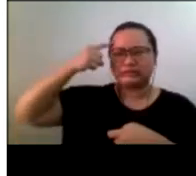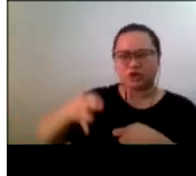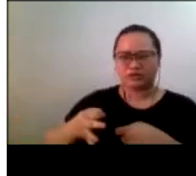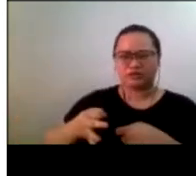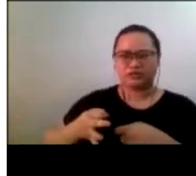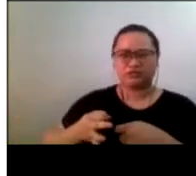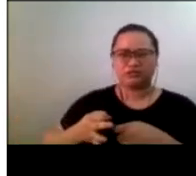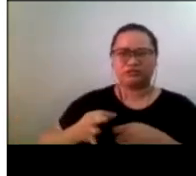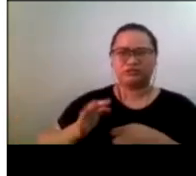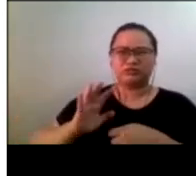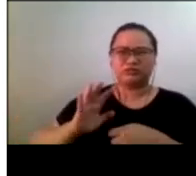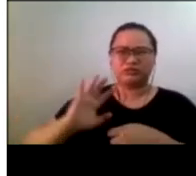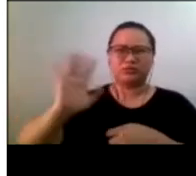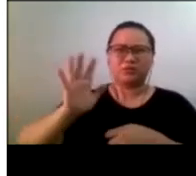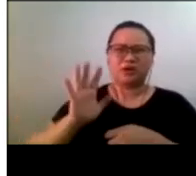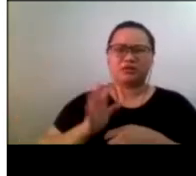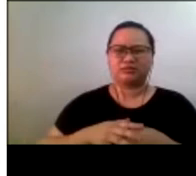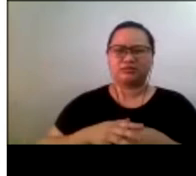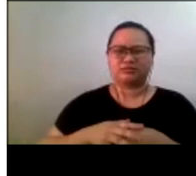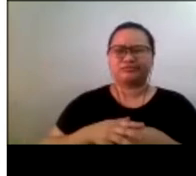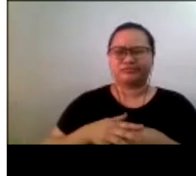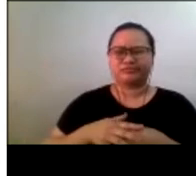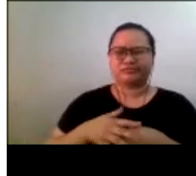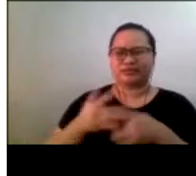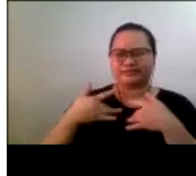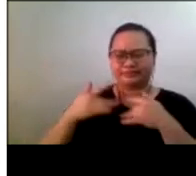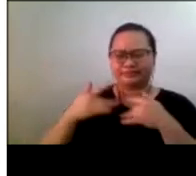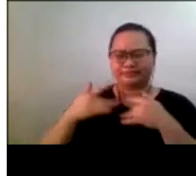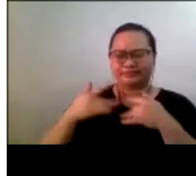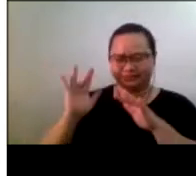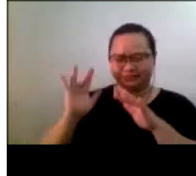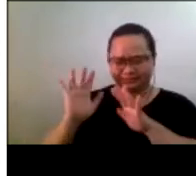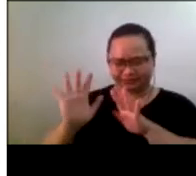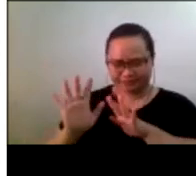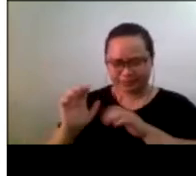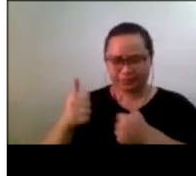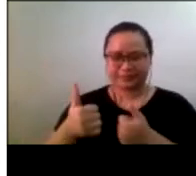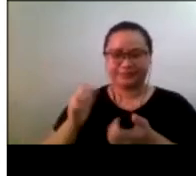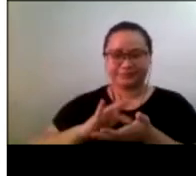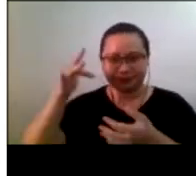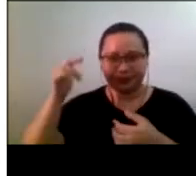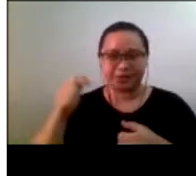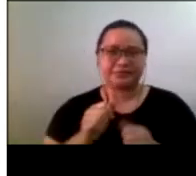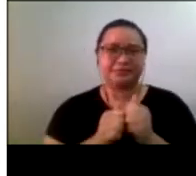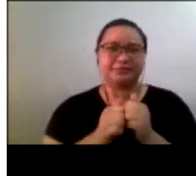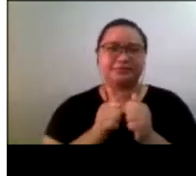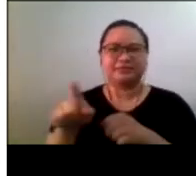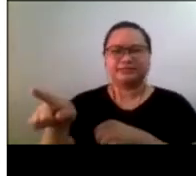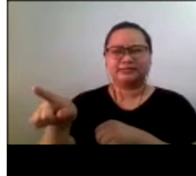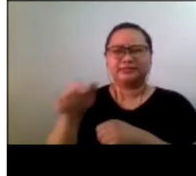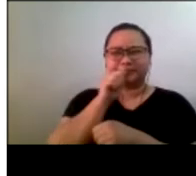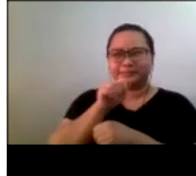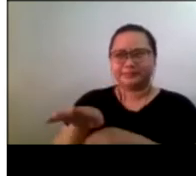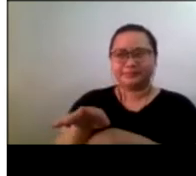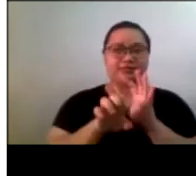what it is. Instead of cutting a person short because of what is being said, because we don't agree with what